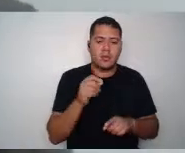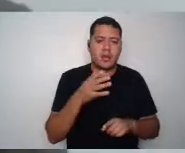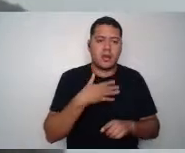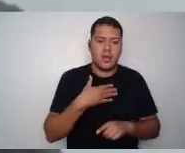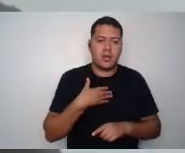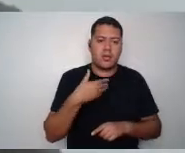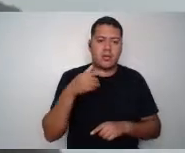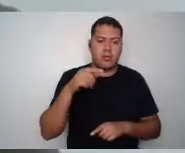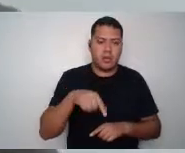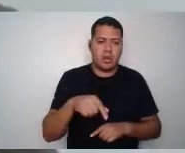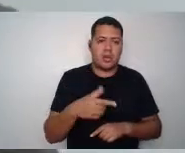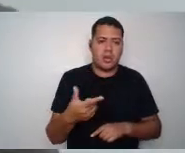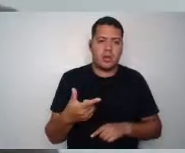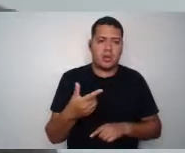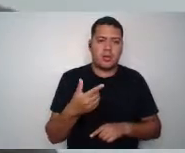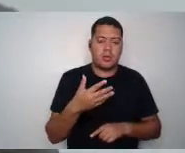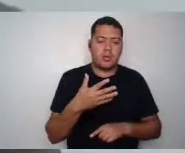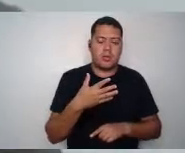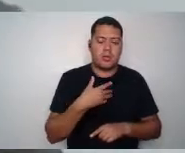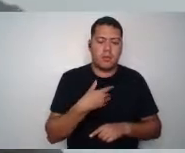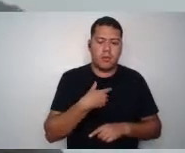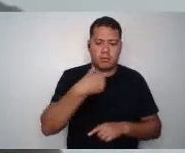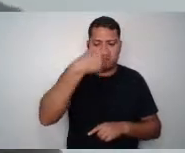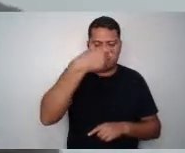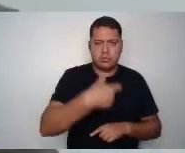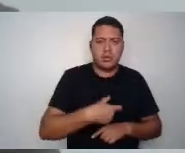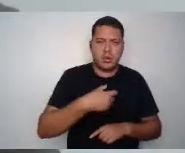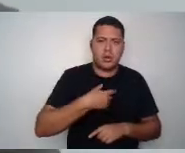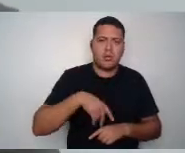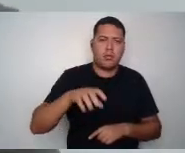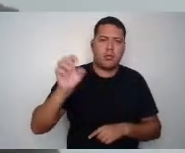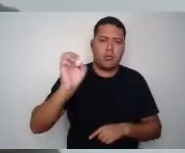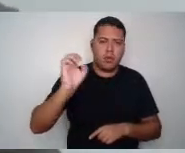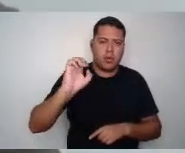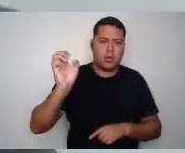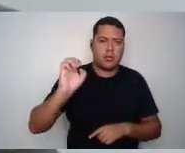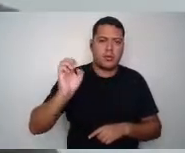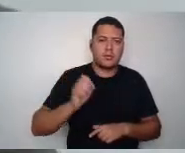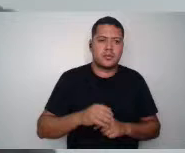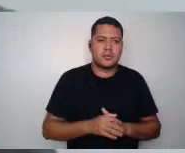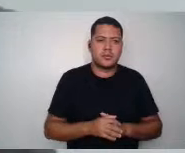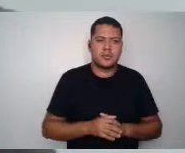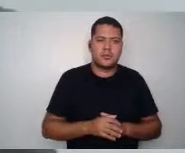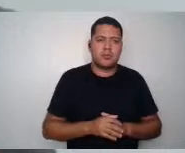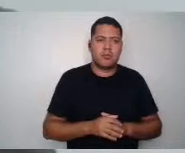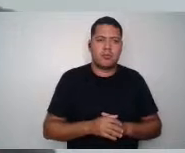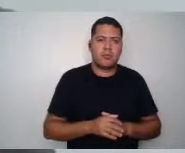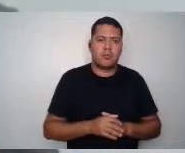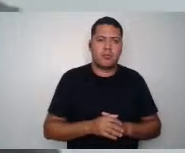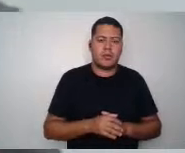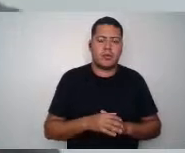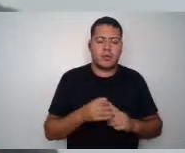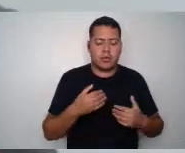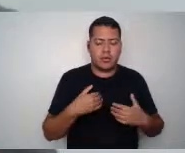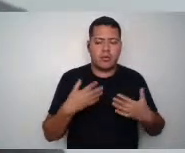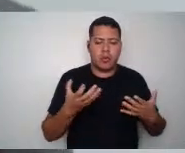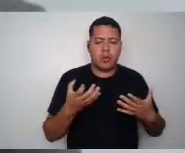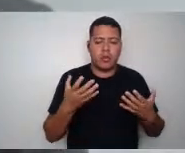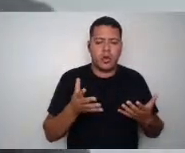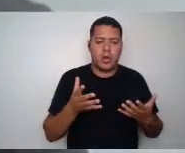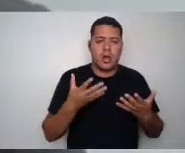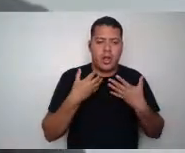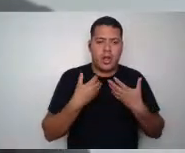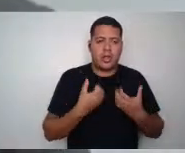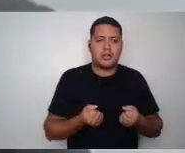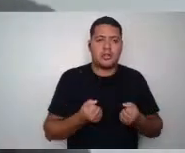which reflects, and I can tell you as a homosexual, as a declared homosexual, now today